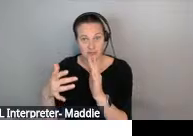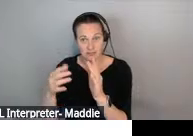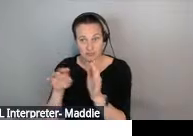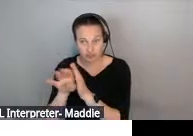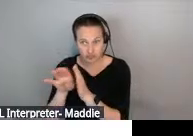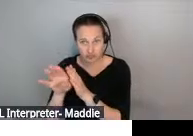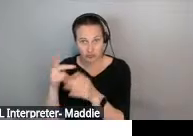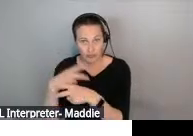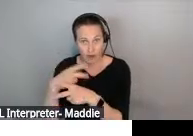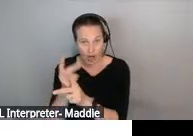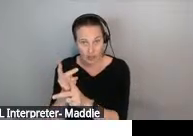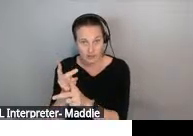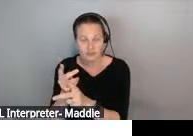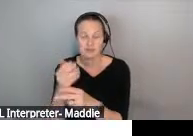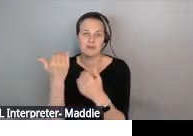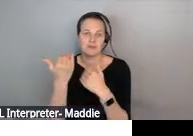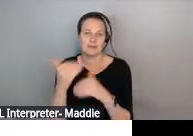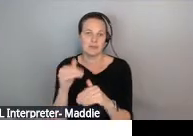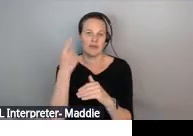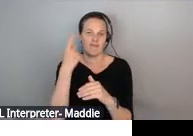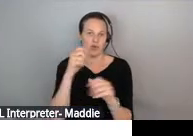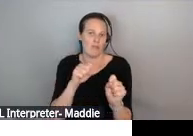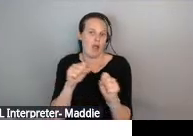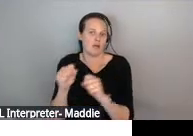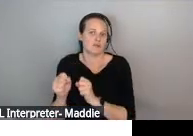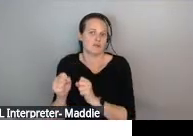would limit the potential for litigation.